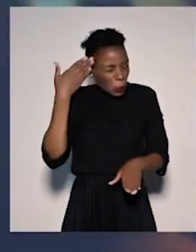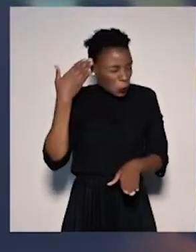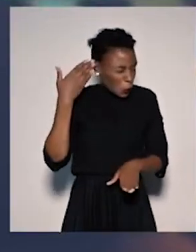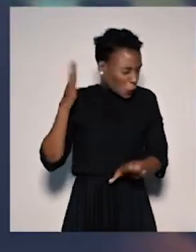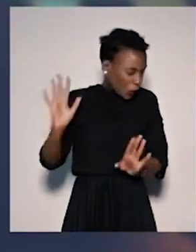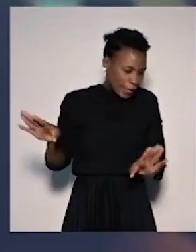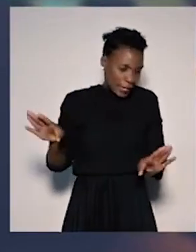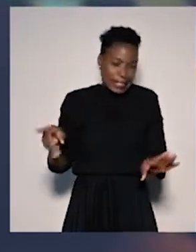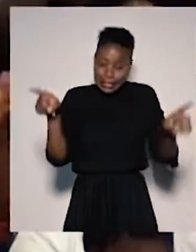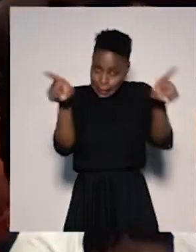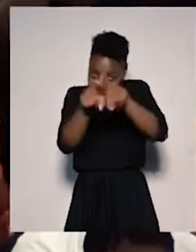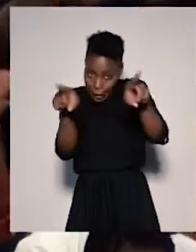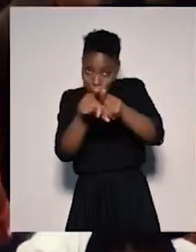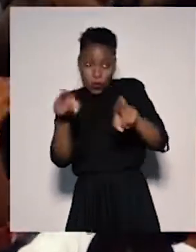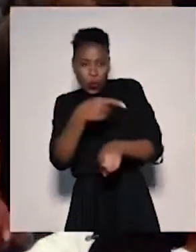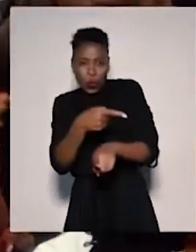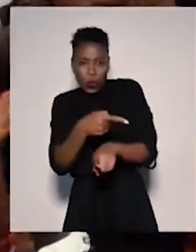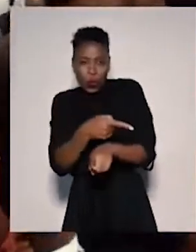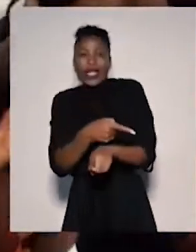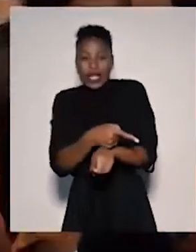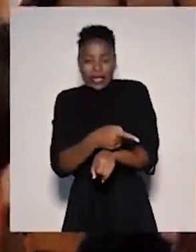Okay?